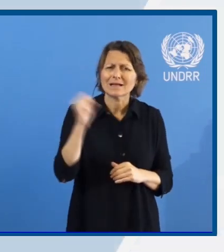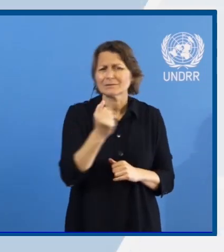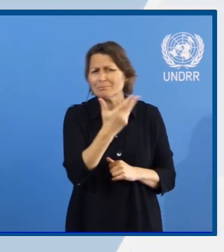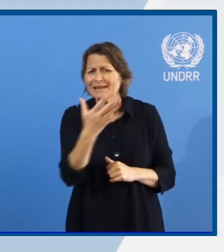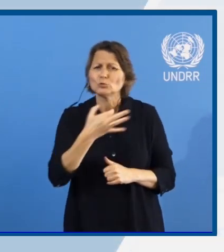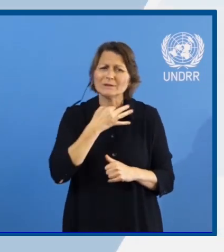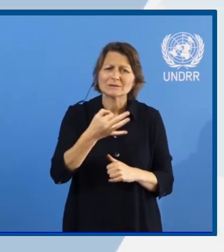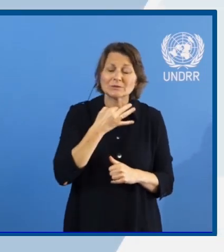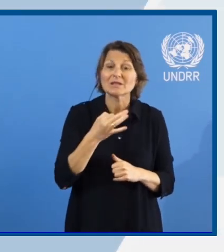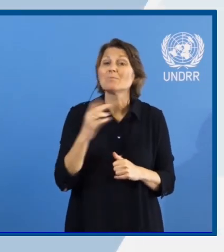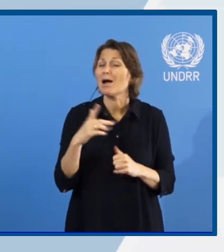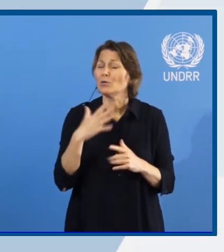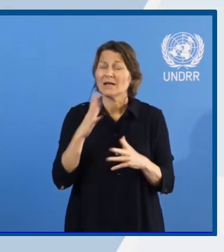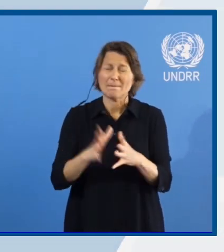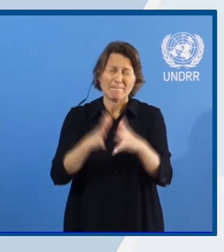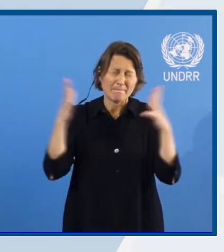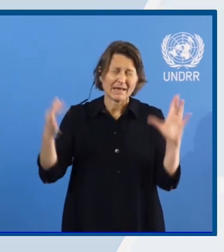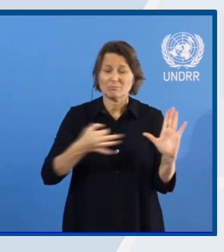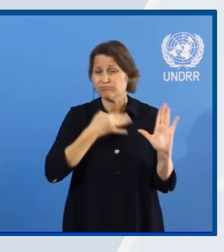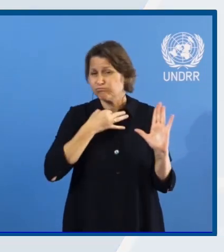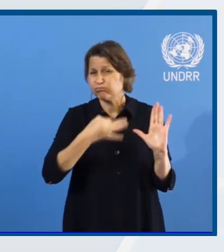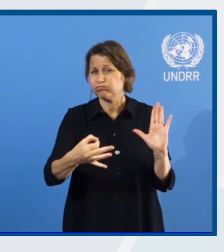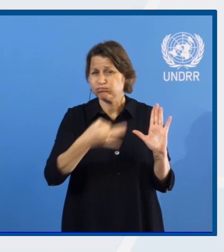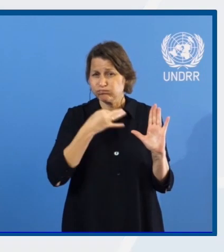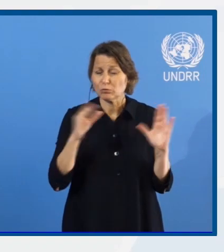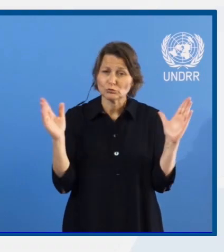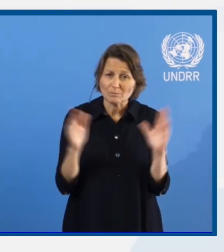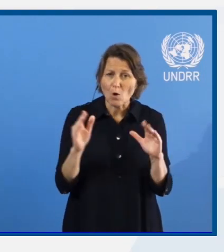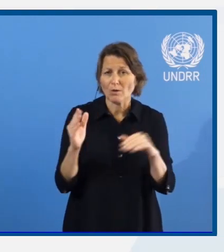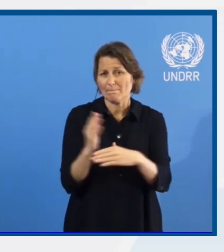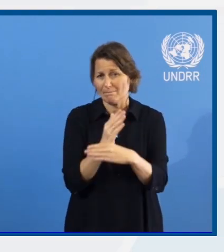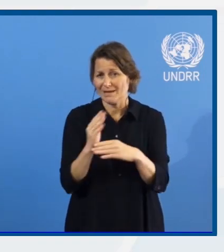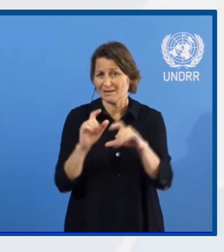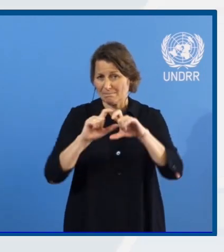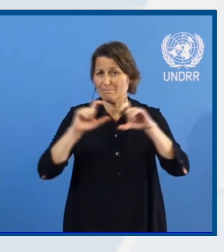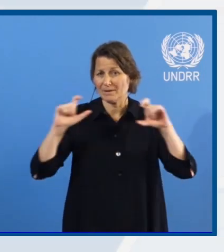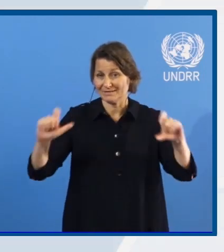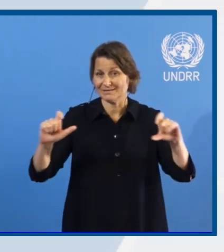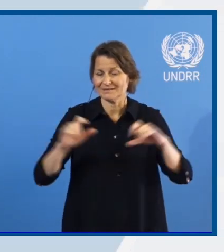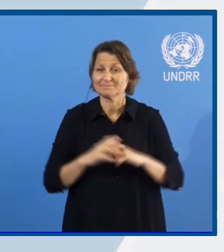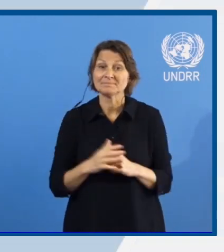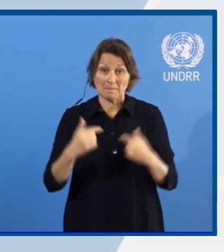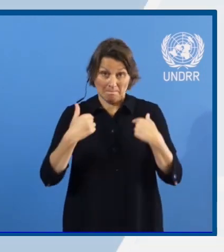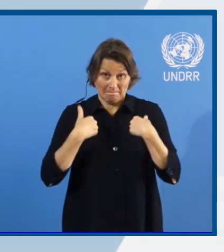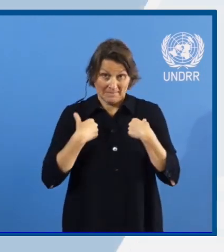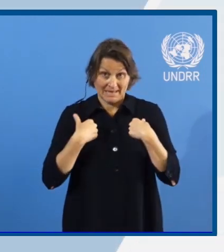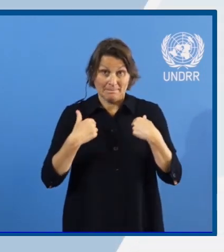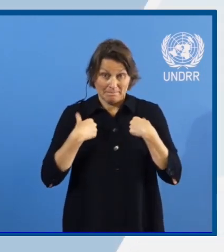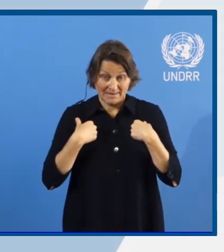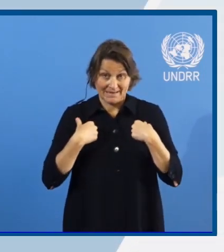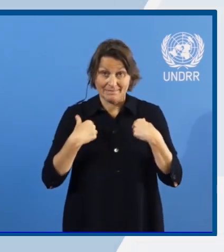are the SMEs, small and medium enterprise particularly. So from my experience and also hearing from